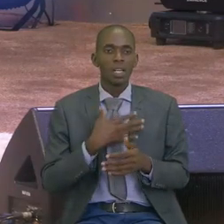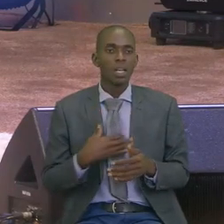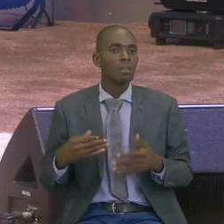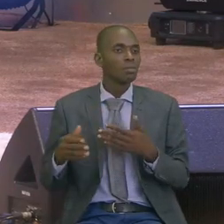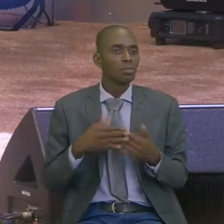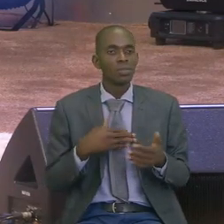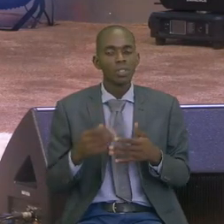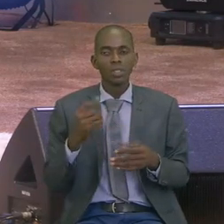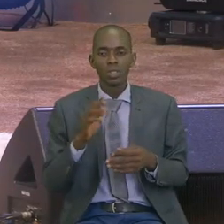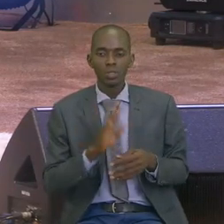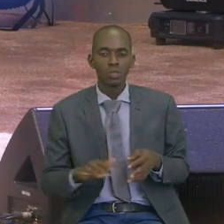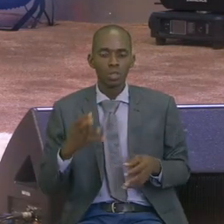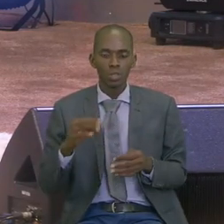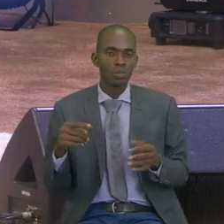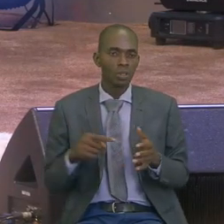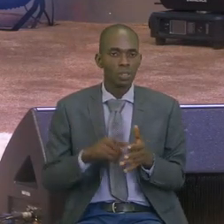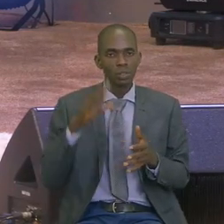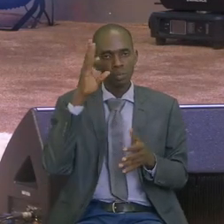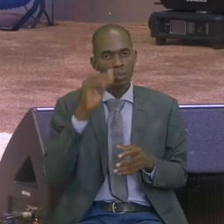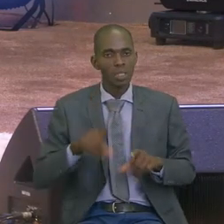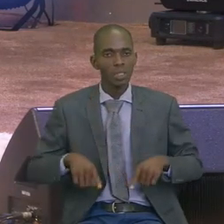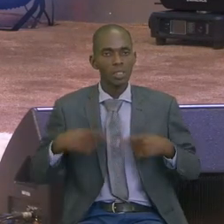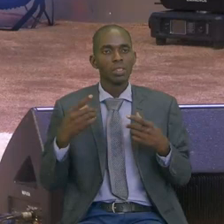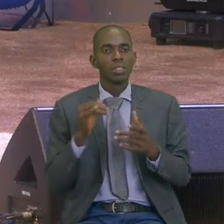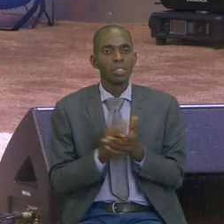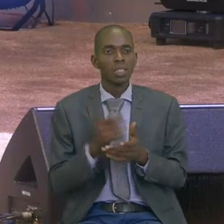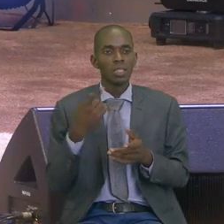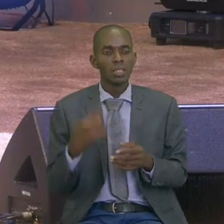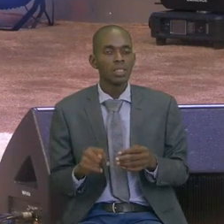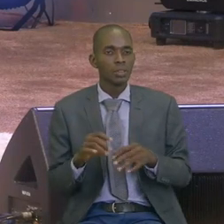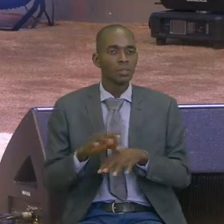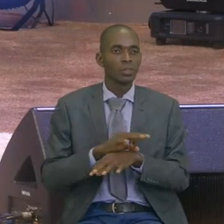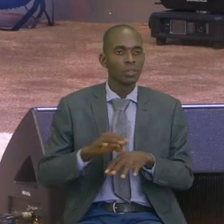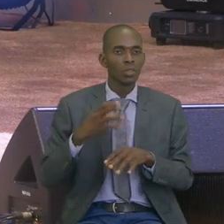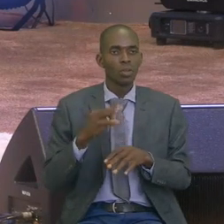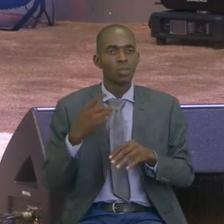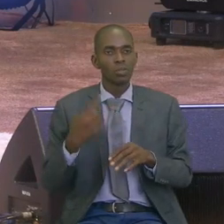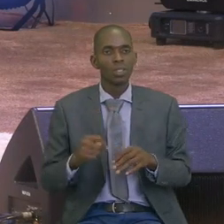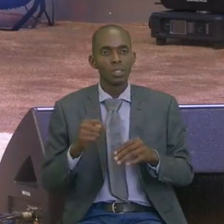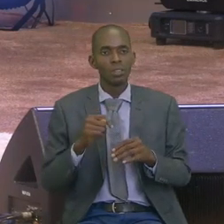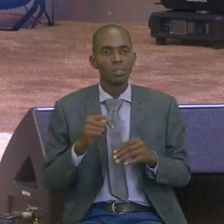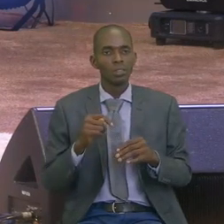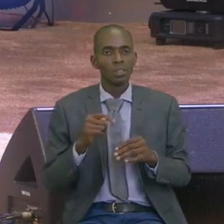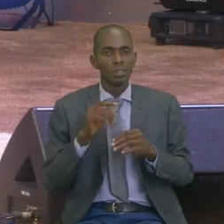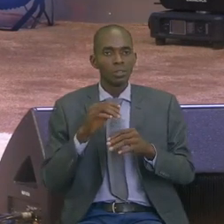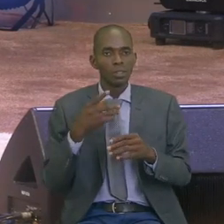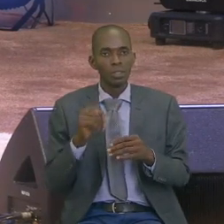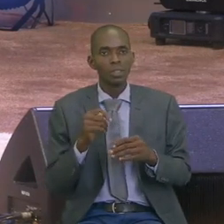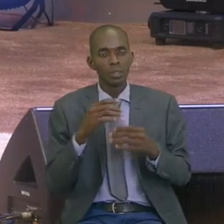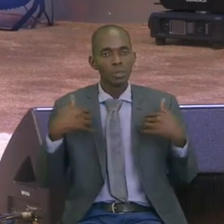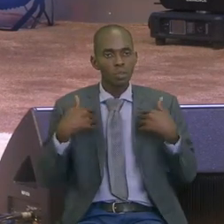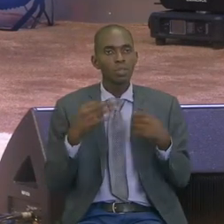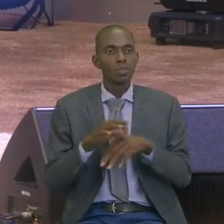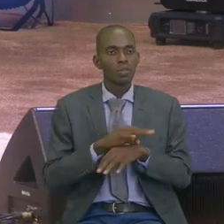wheresoever the children of men dwell, the beasts of the field and the fowls of heaven, has he given